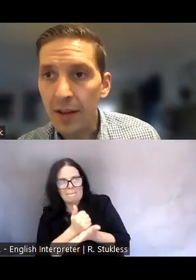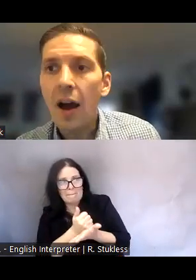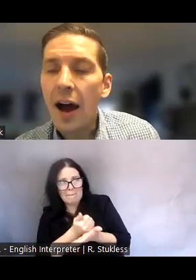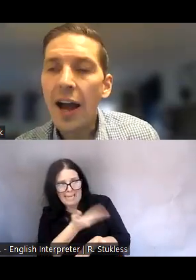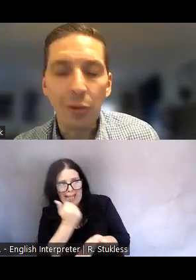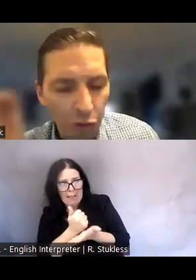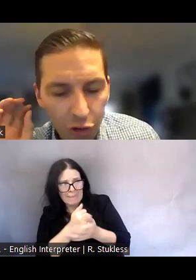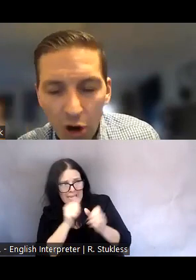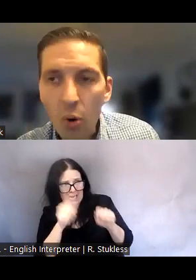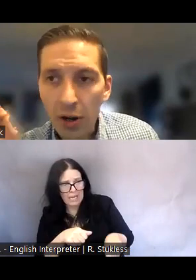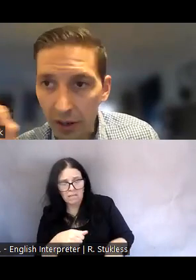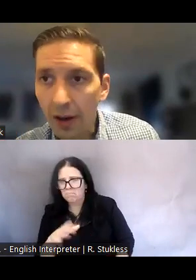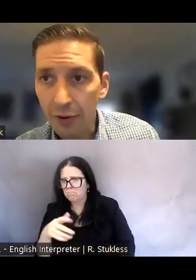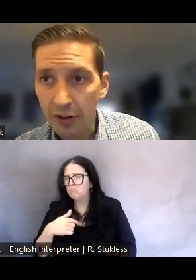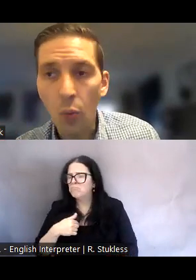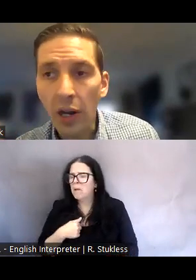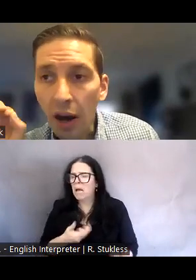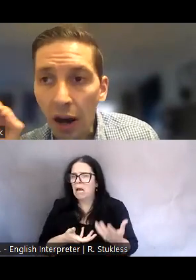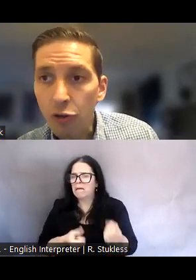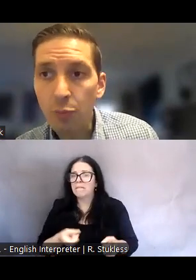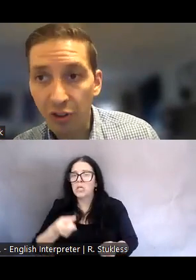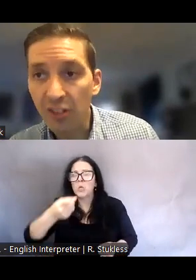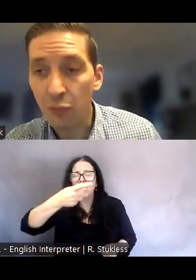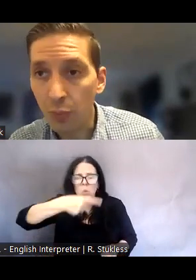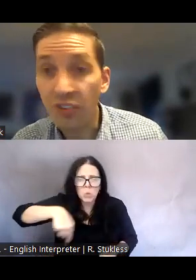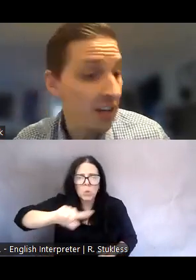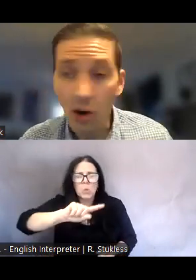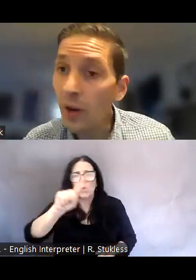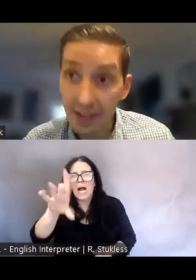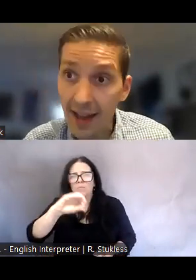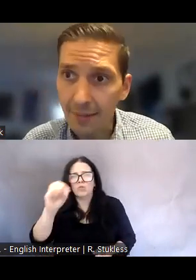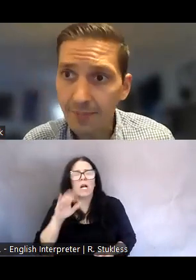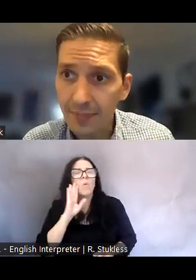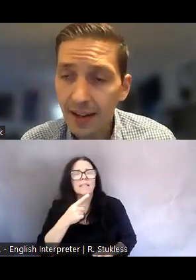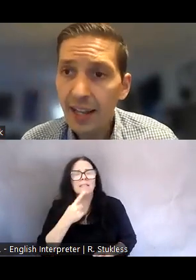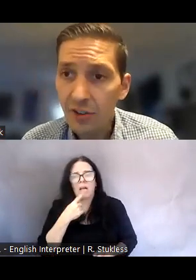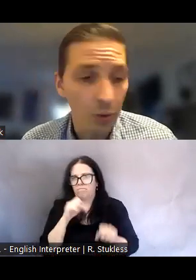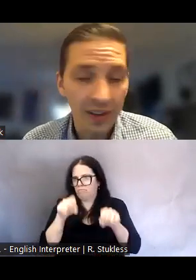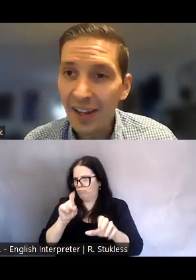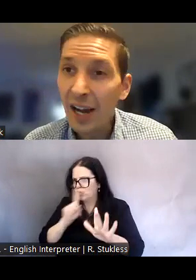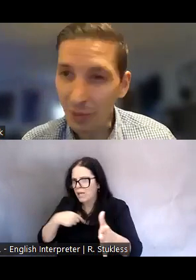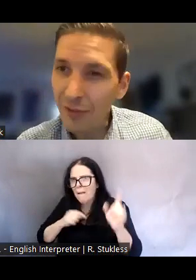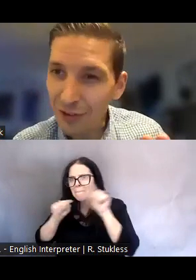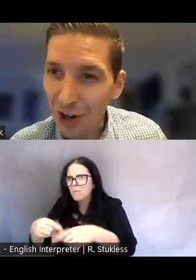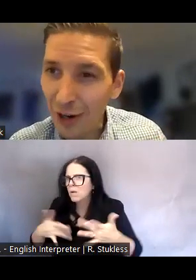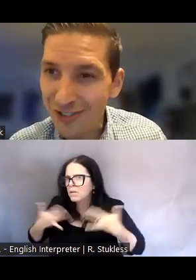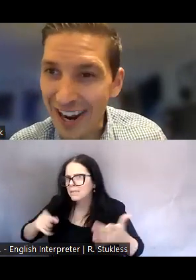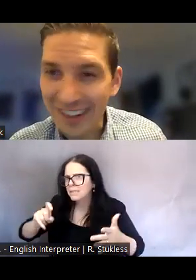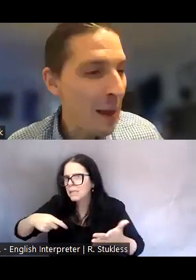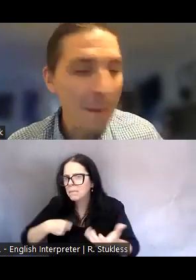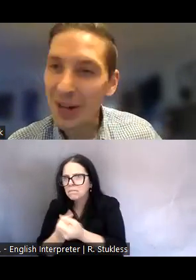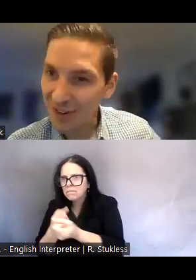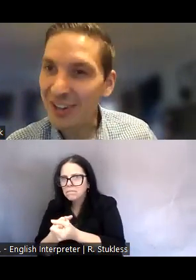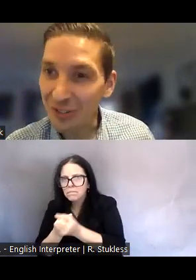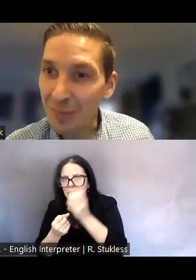me? I am so confident 100% of this room would say, you know what? Yeah, I can do it. I'm loving this talk with